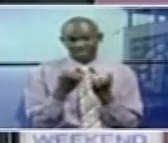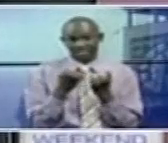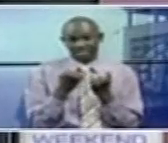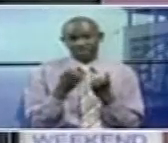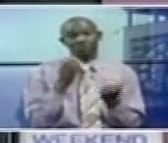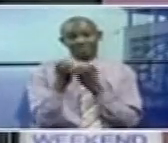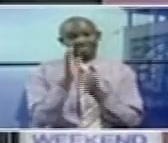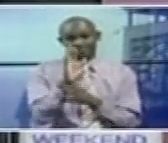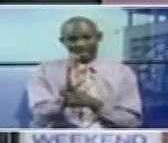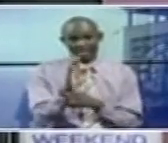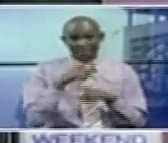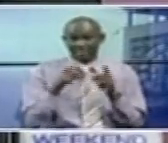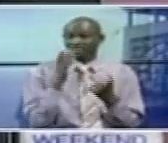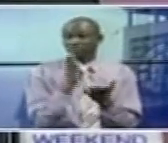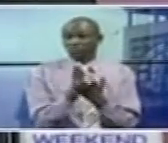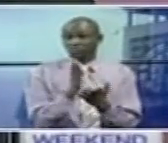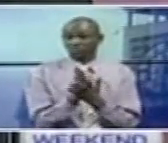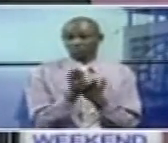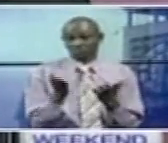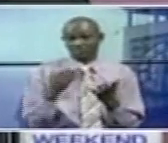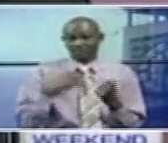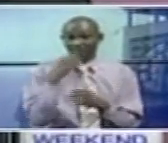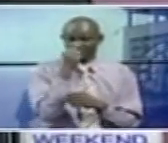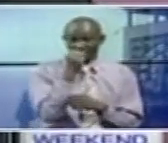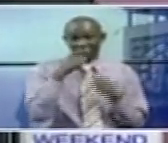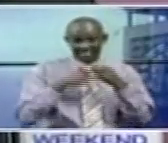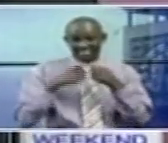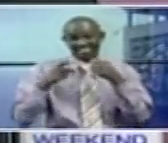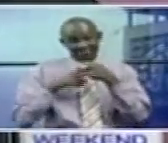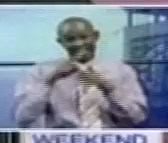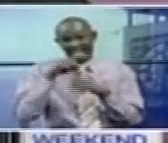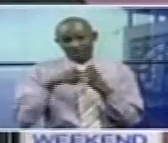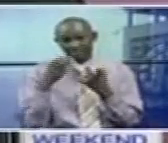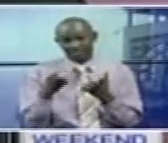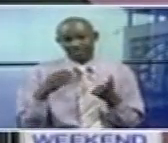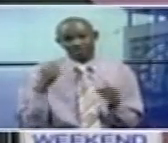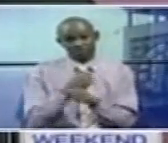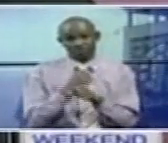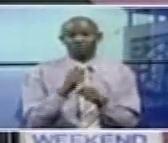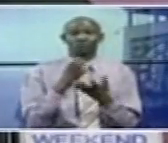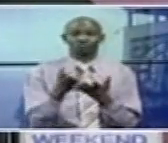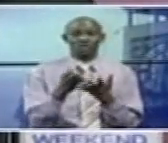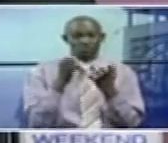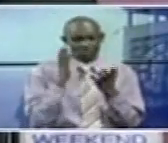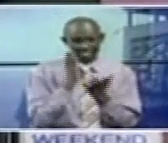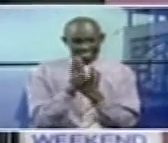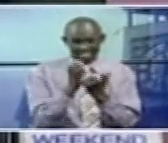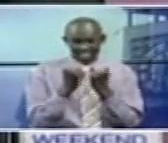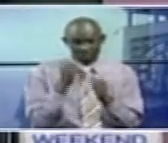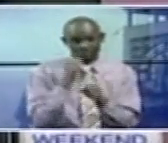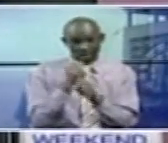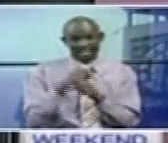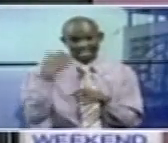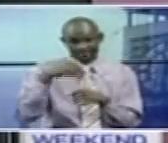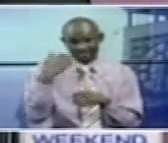towards your business. But I believe if you're only going to put in 5, 6, 7 hours a day, you're not going to get you need to really work every single